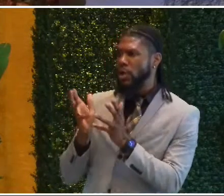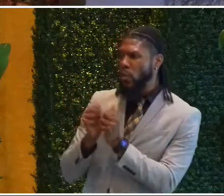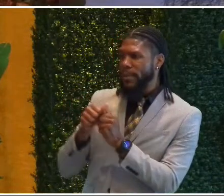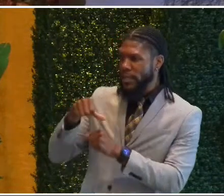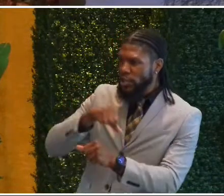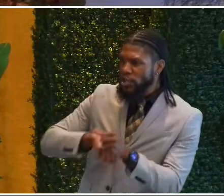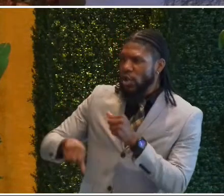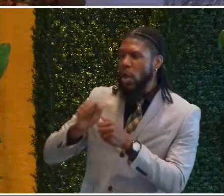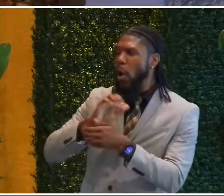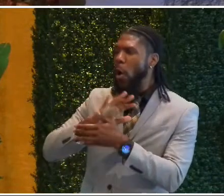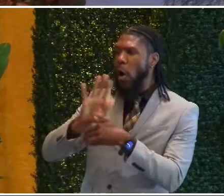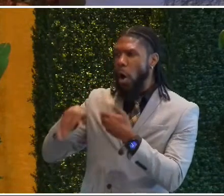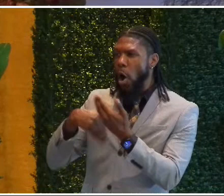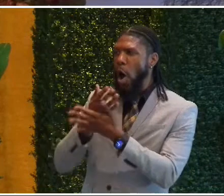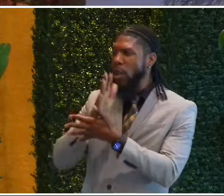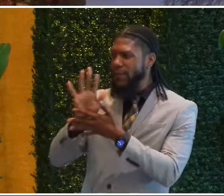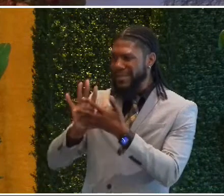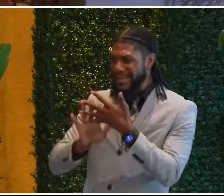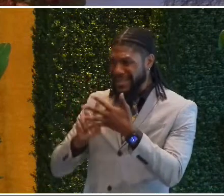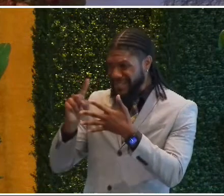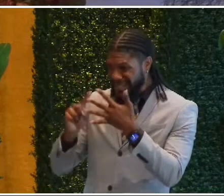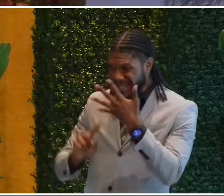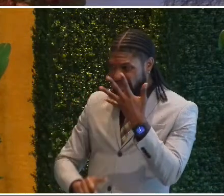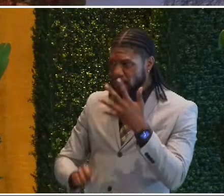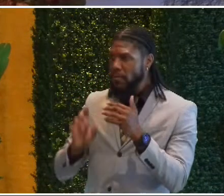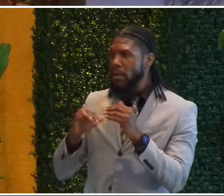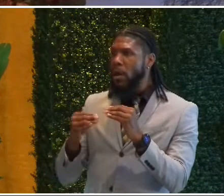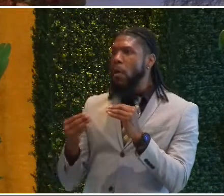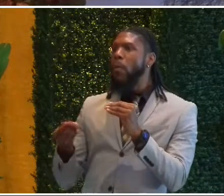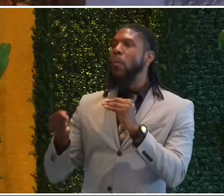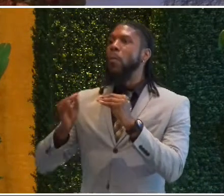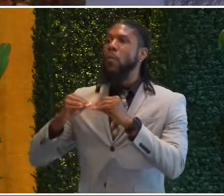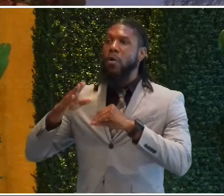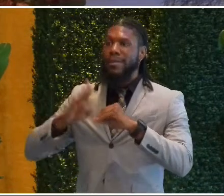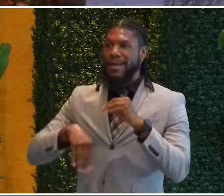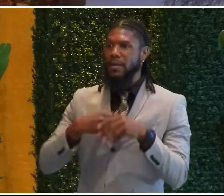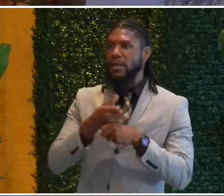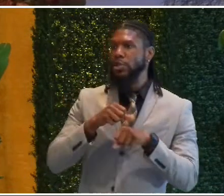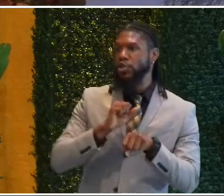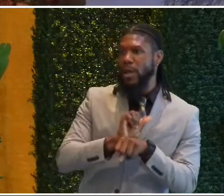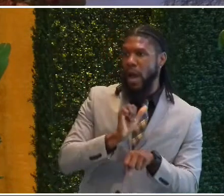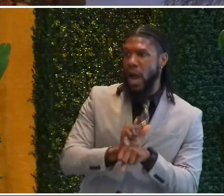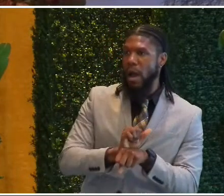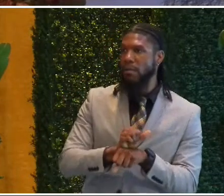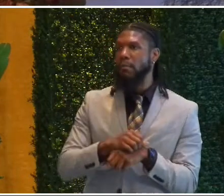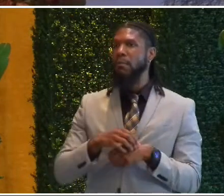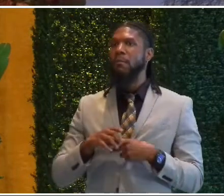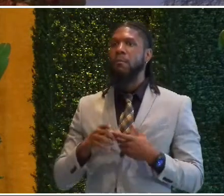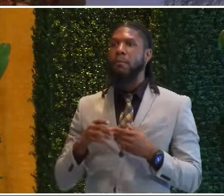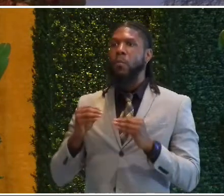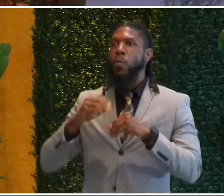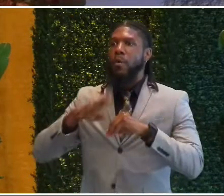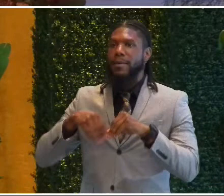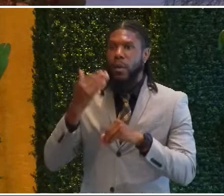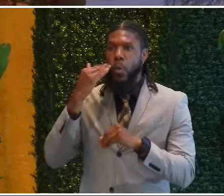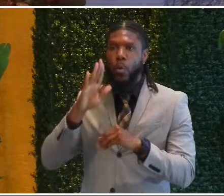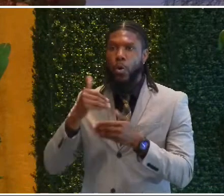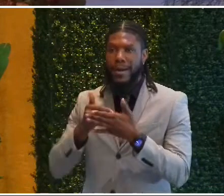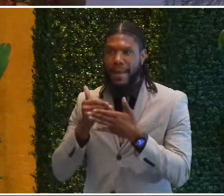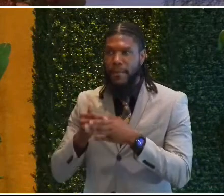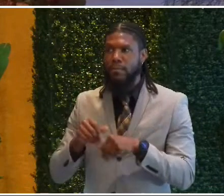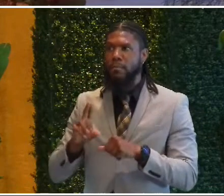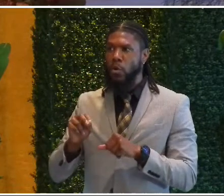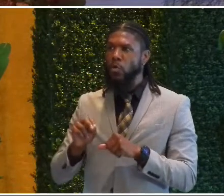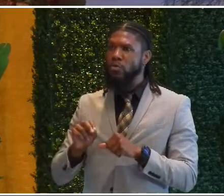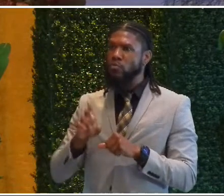right? That is more than getting a job, more than knowing your neighbor. It is being a good neighbor,